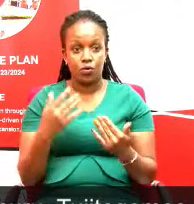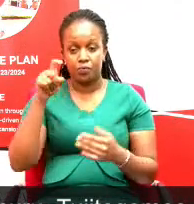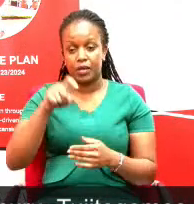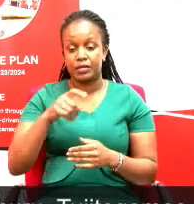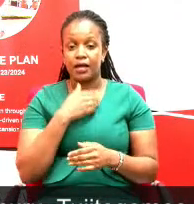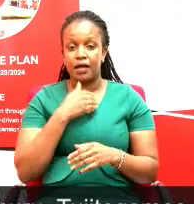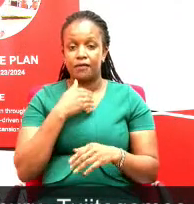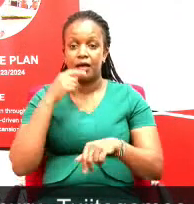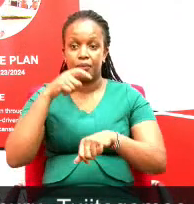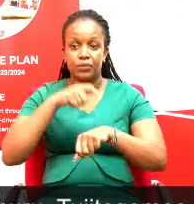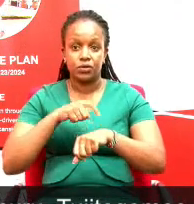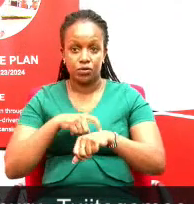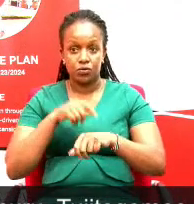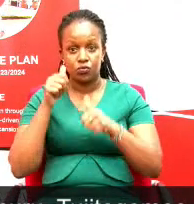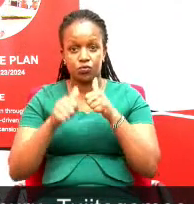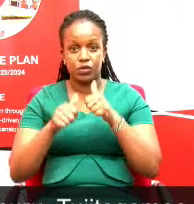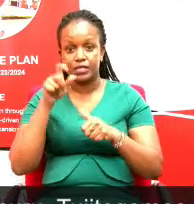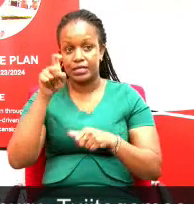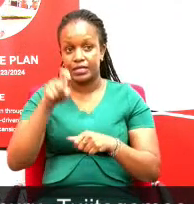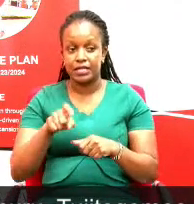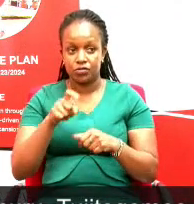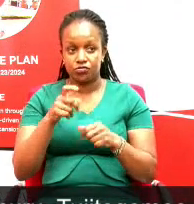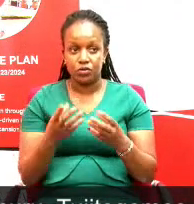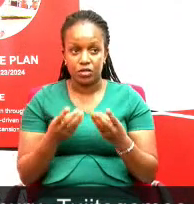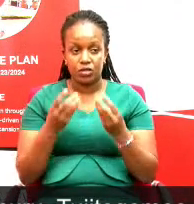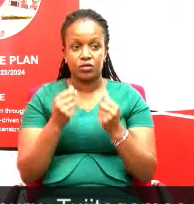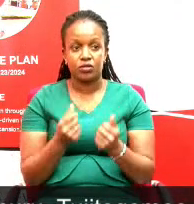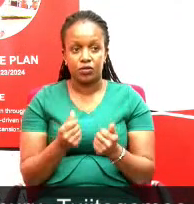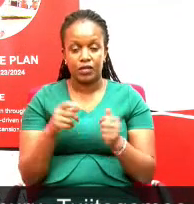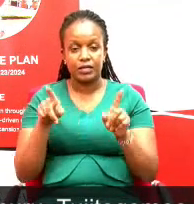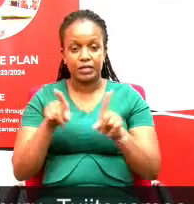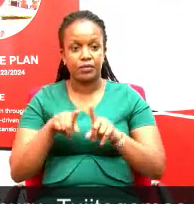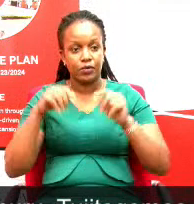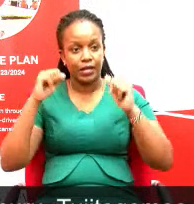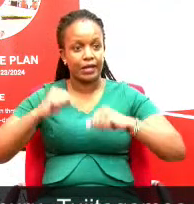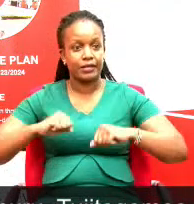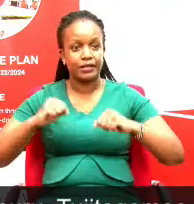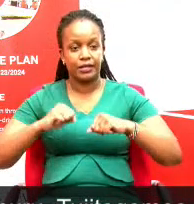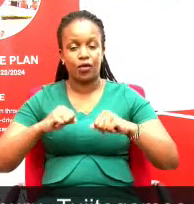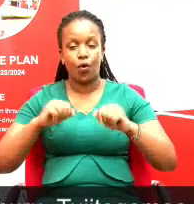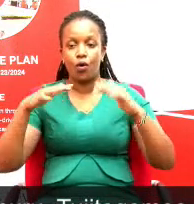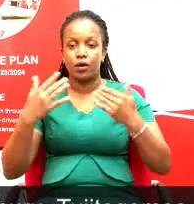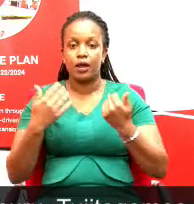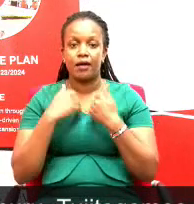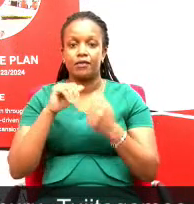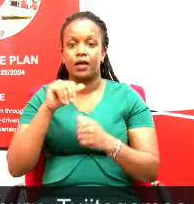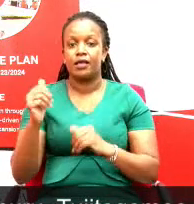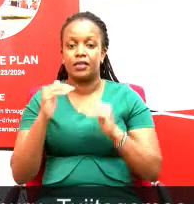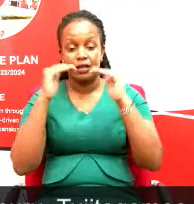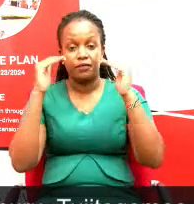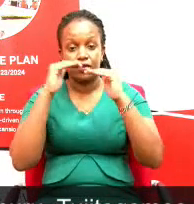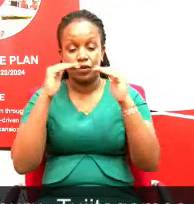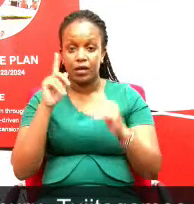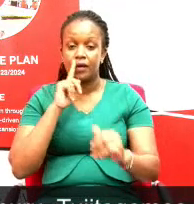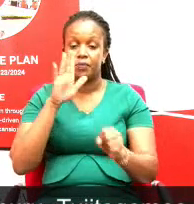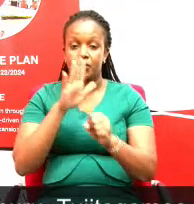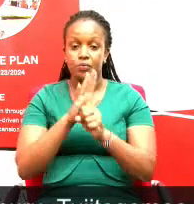period that the matter needs to be sorted out, agreed, or not, that may be dealt at other level. I wish to